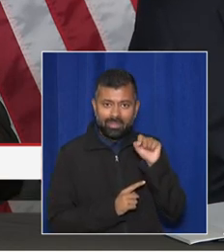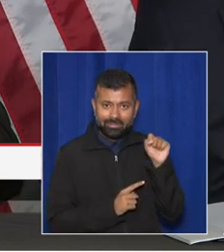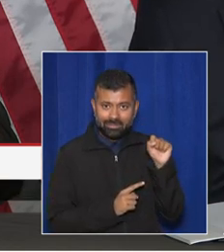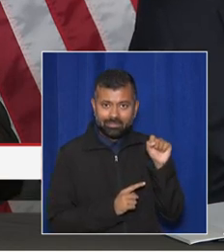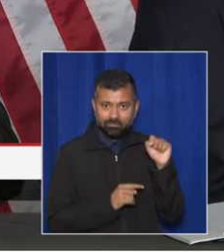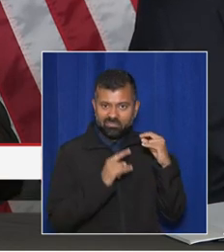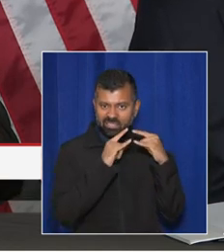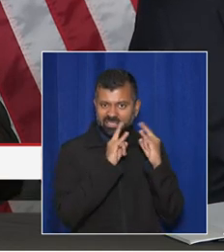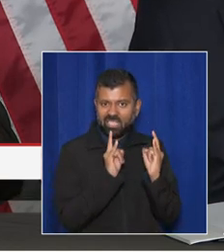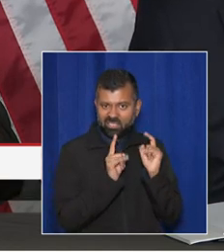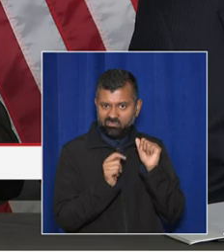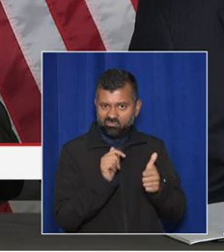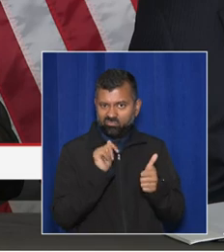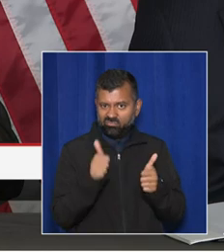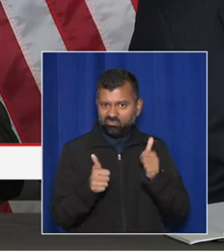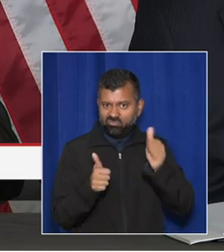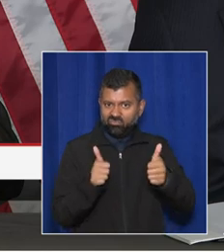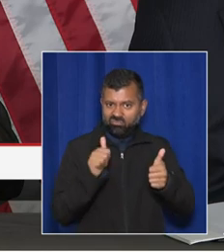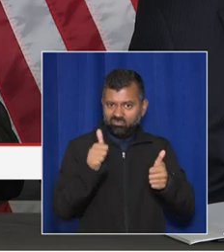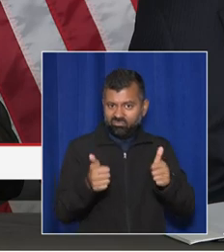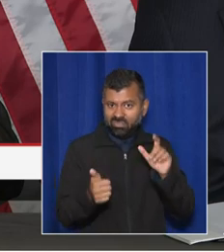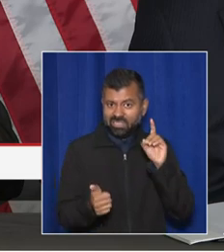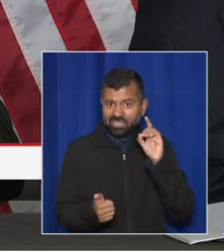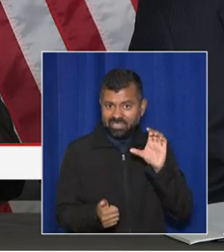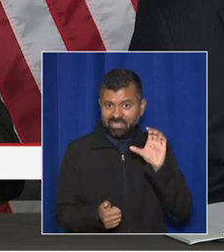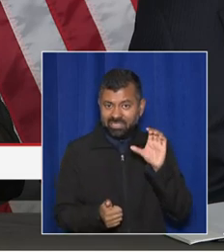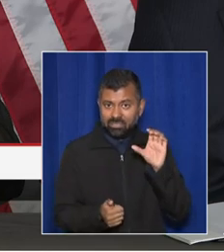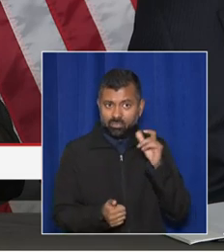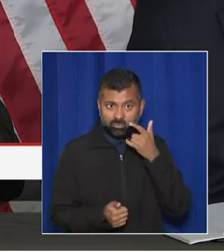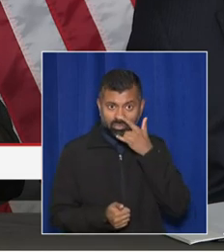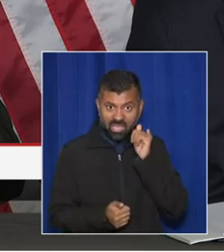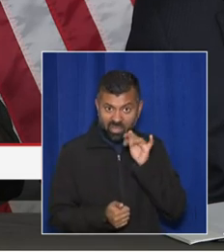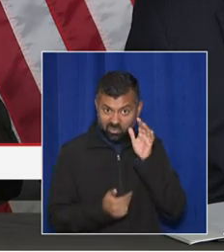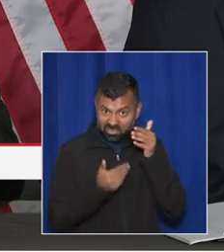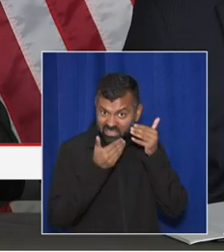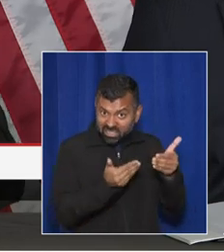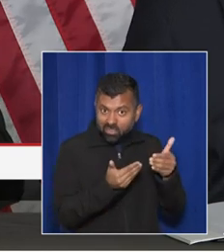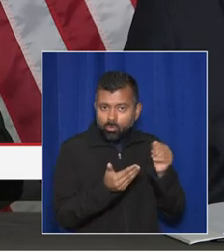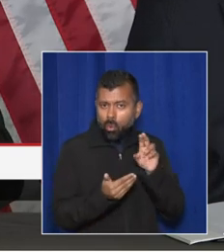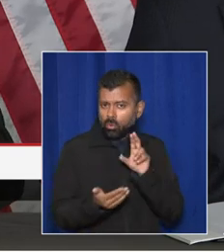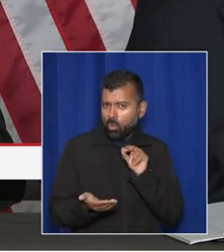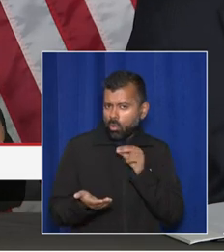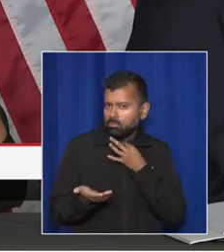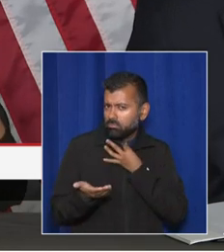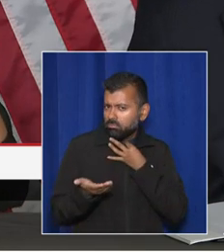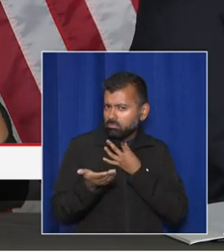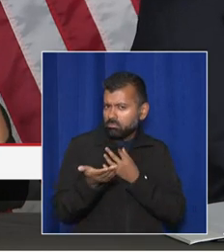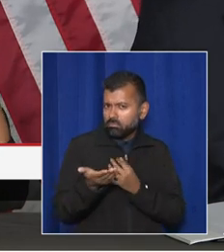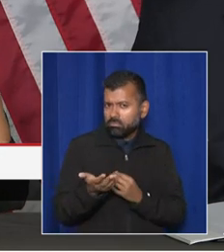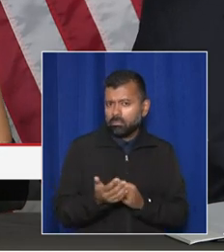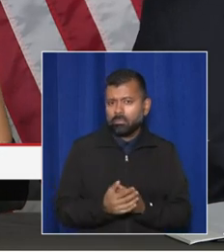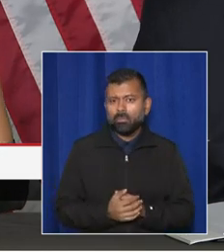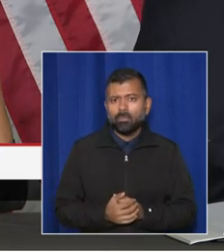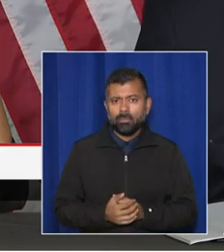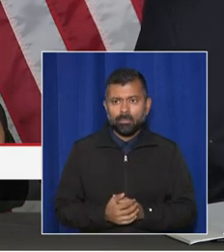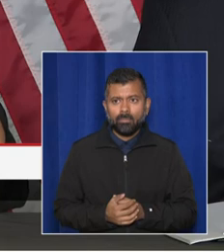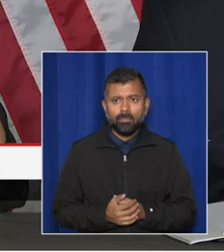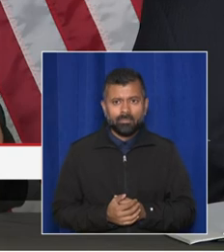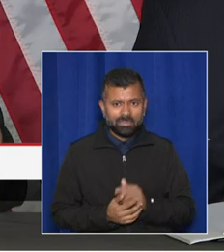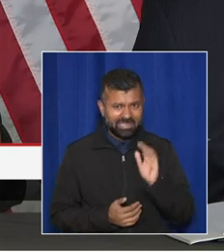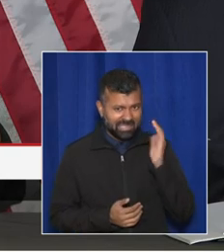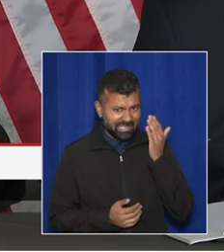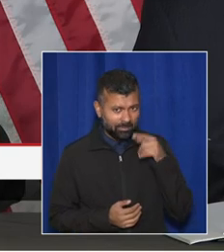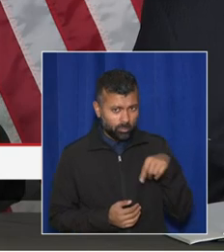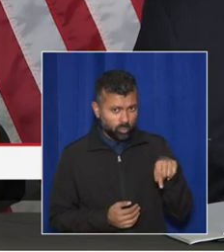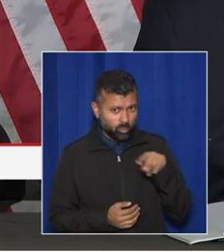White House. If not to discuss your conversations, can you at least give us a sense of any specific policies or what